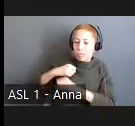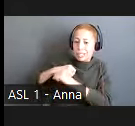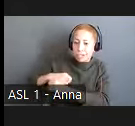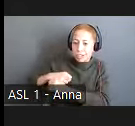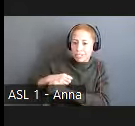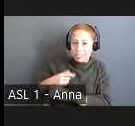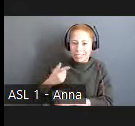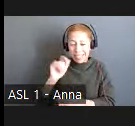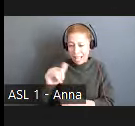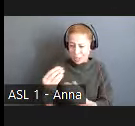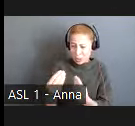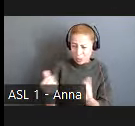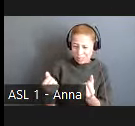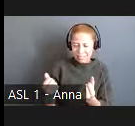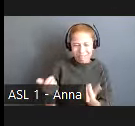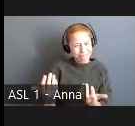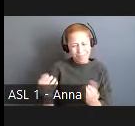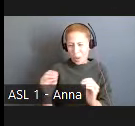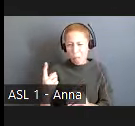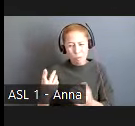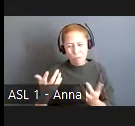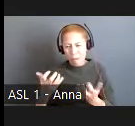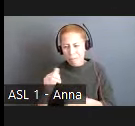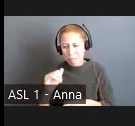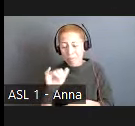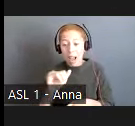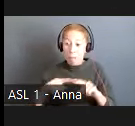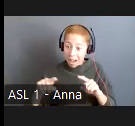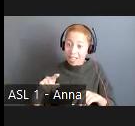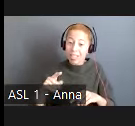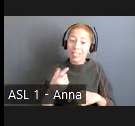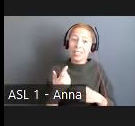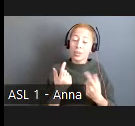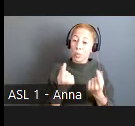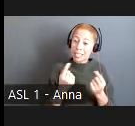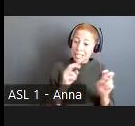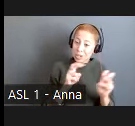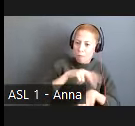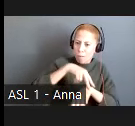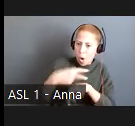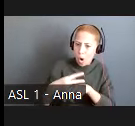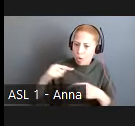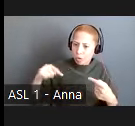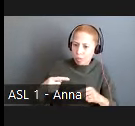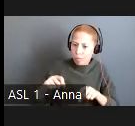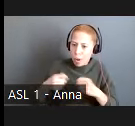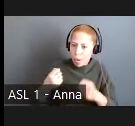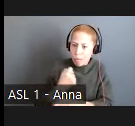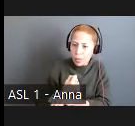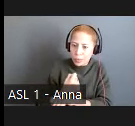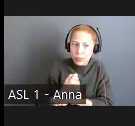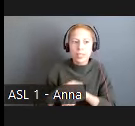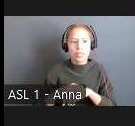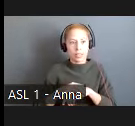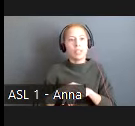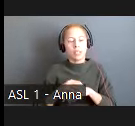problem of falls. So you have to have a good understanding about the key issues. And this is your